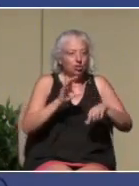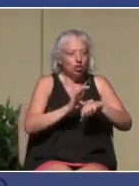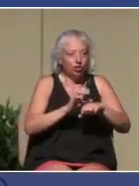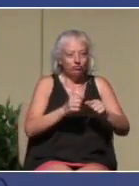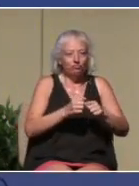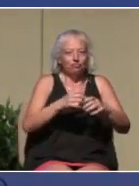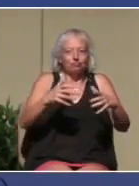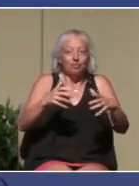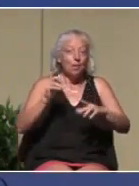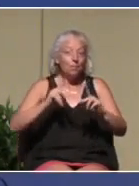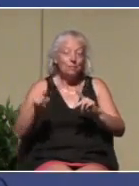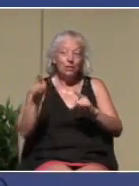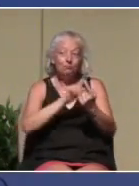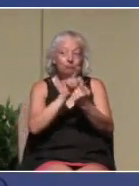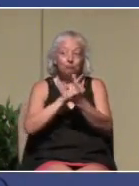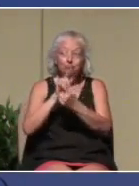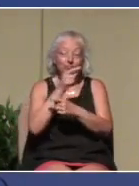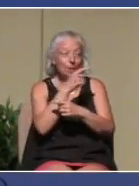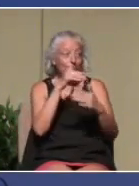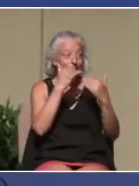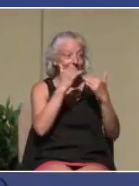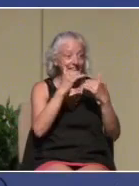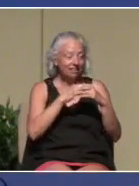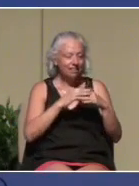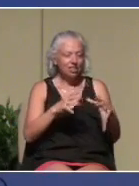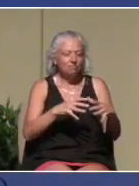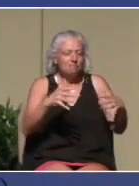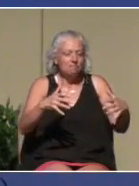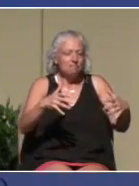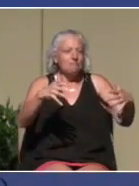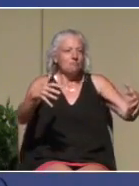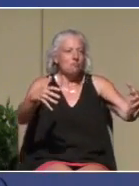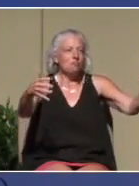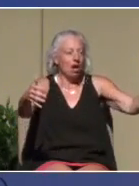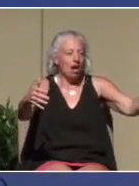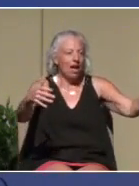picnic. Love mercy.